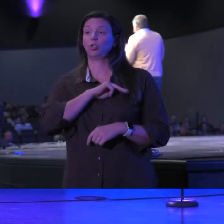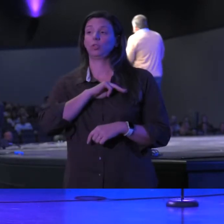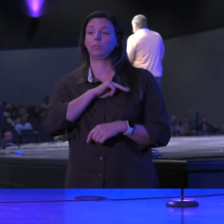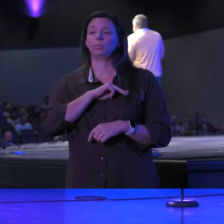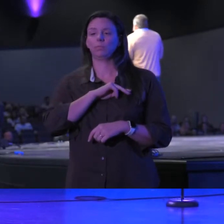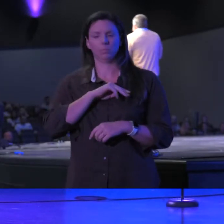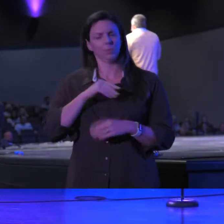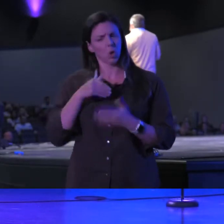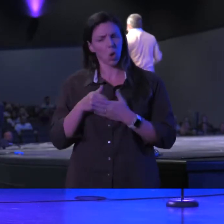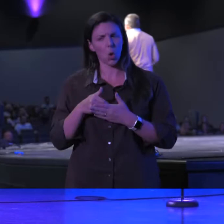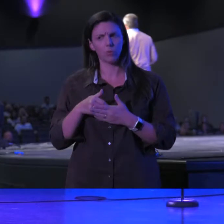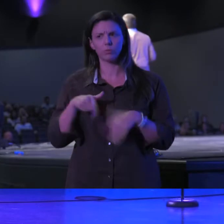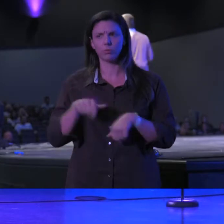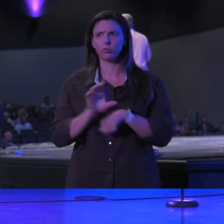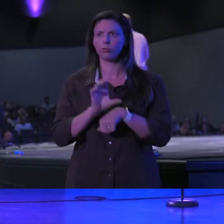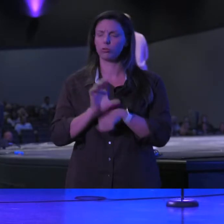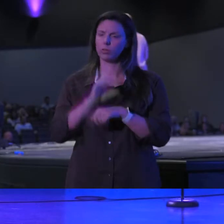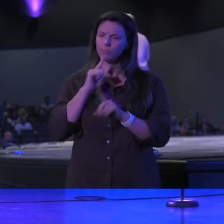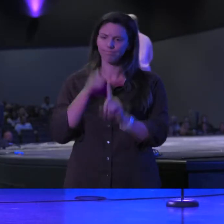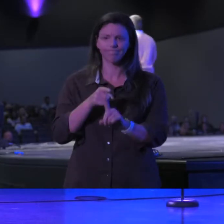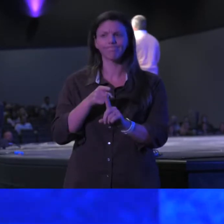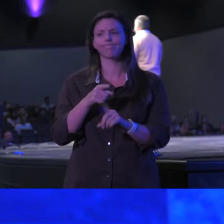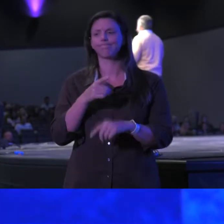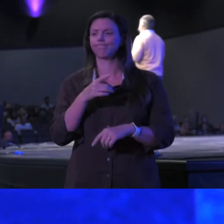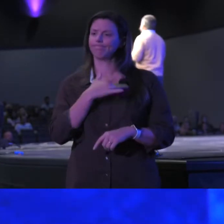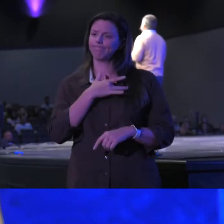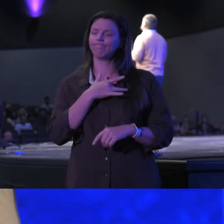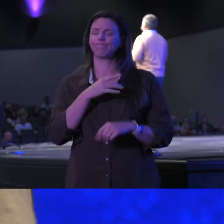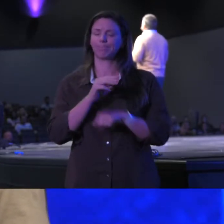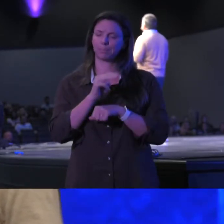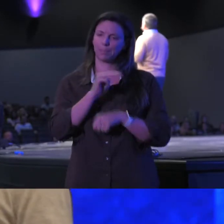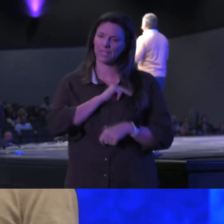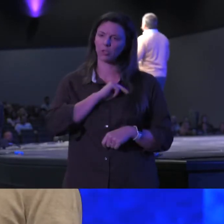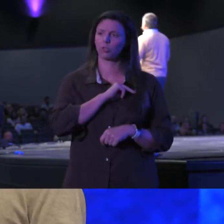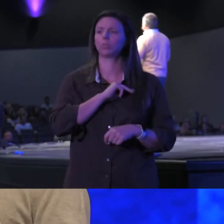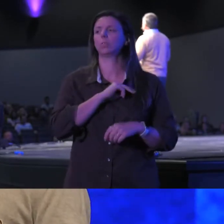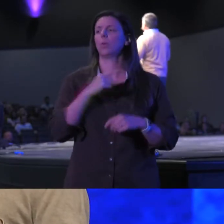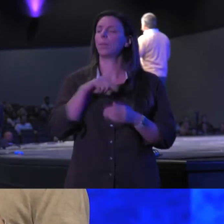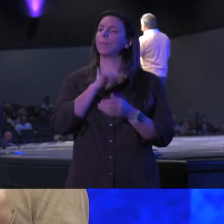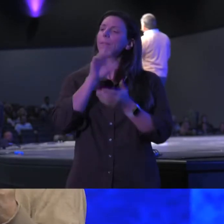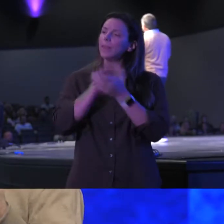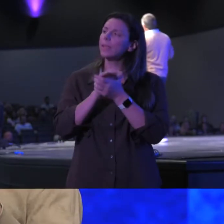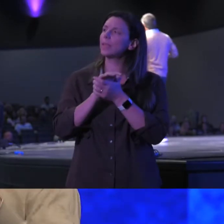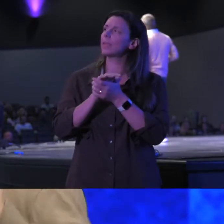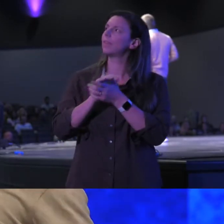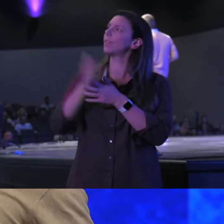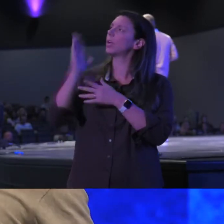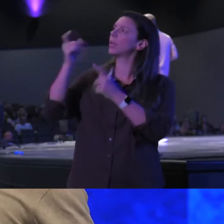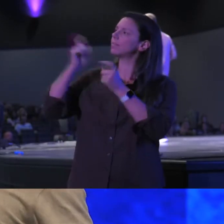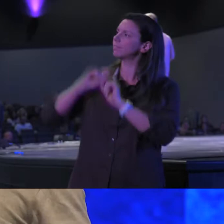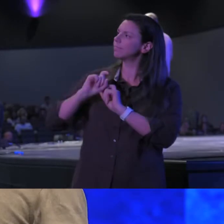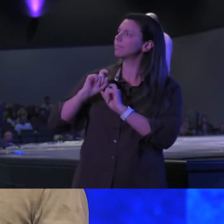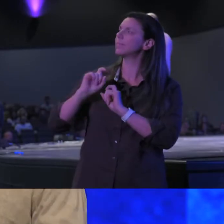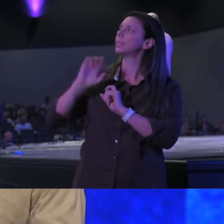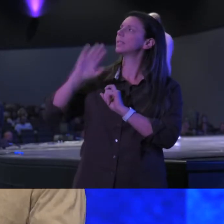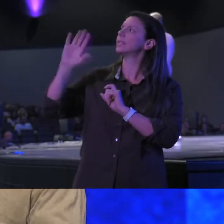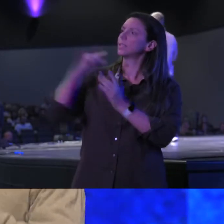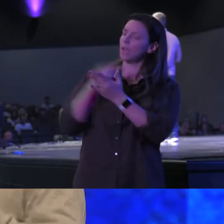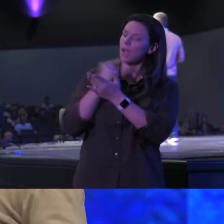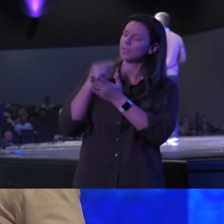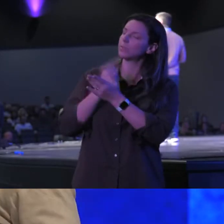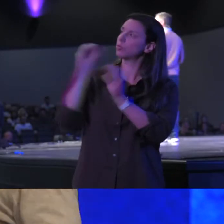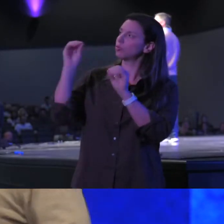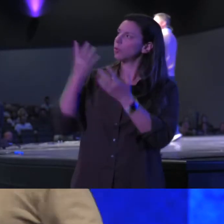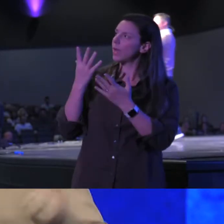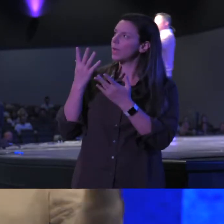In fact, we get that from the scripture. We believe that the Lord not only has bestowed upon us the grace of the gospel, He has given us